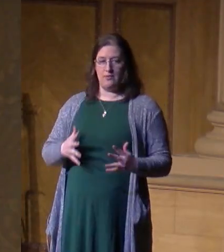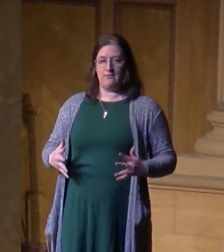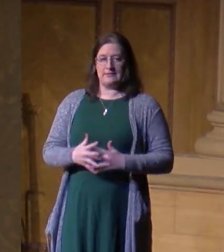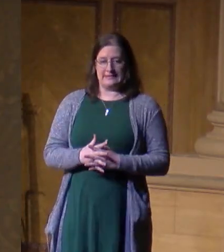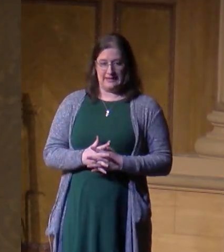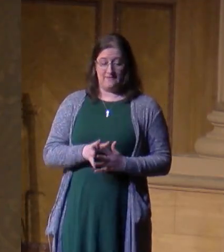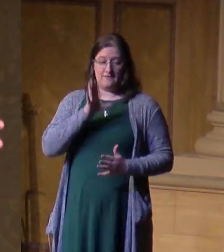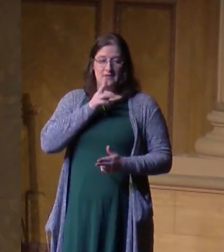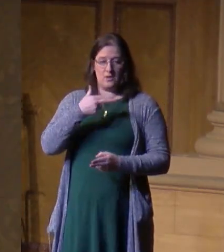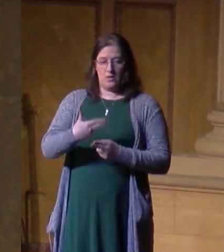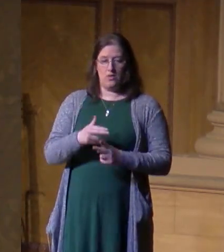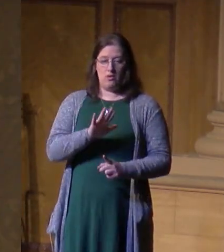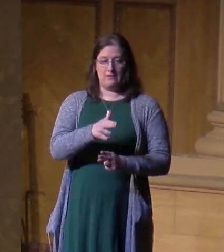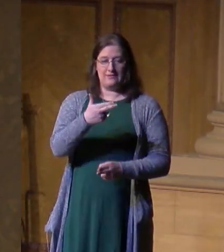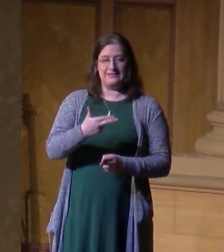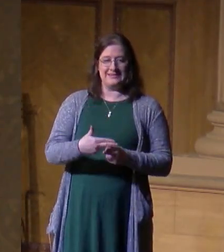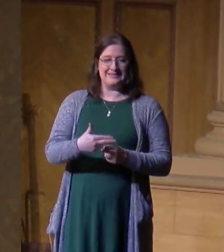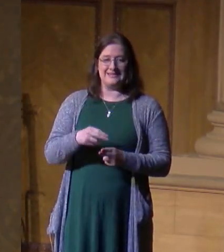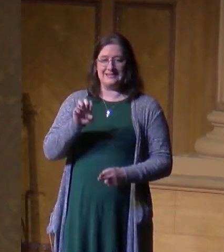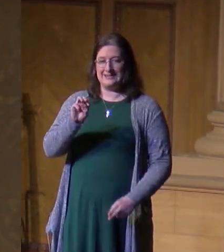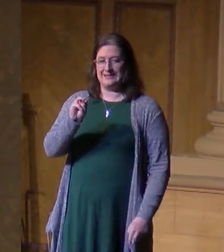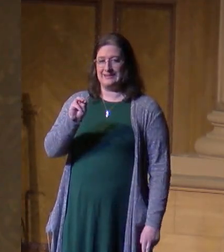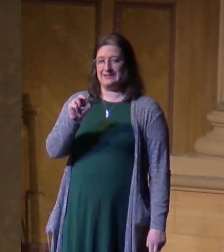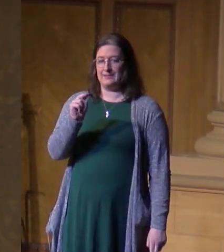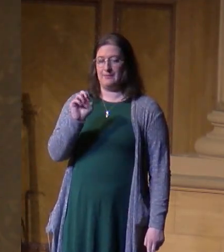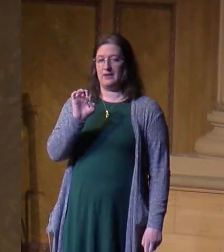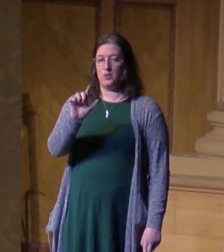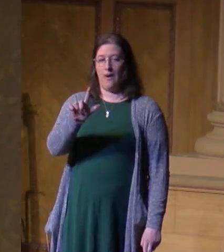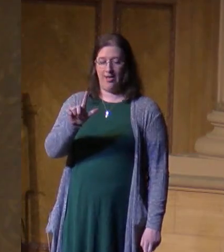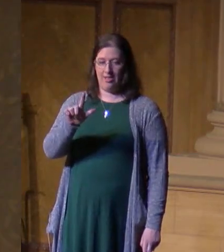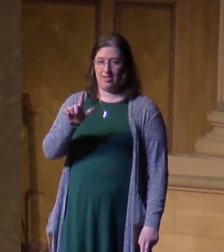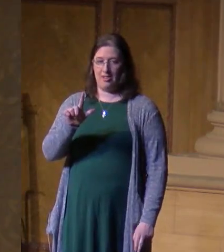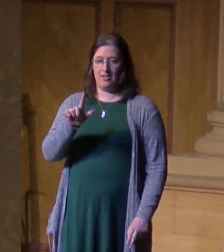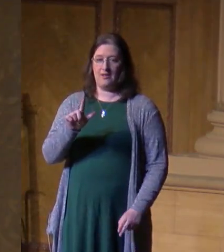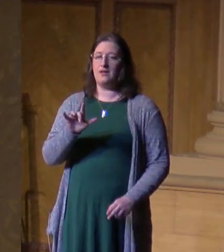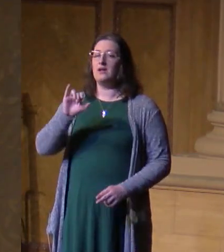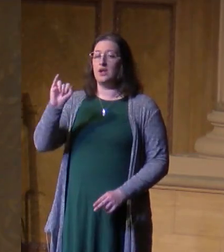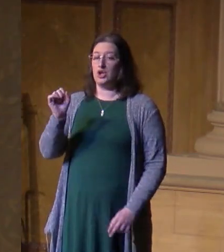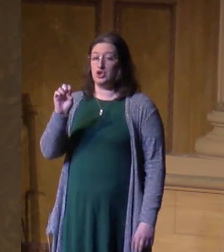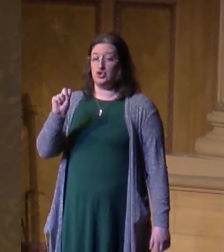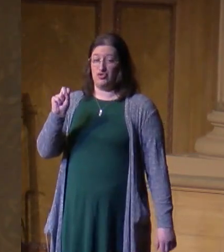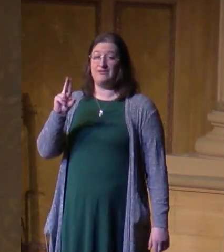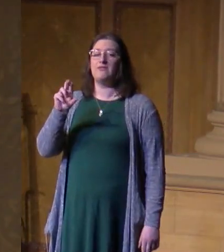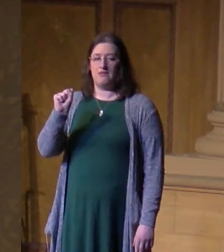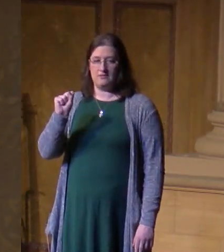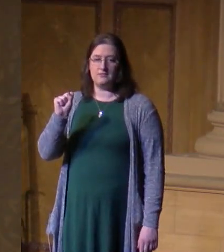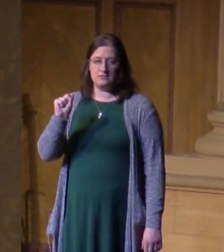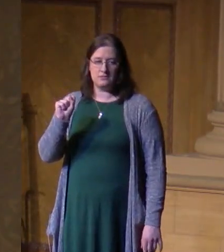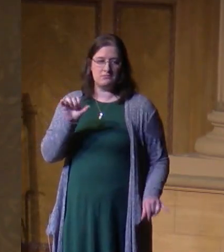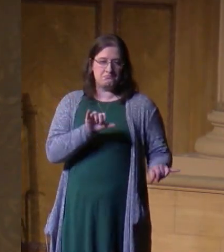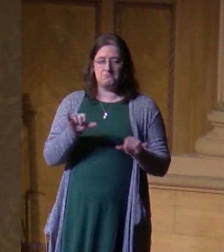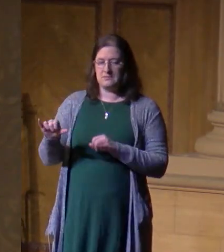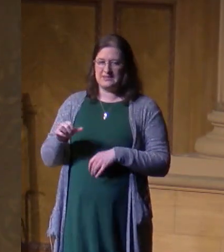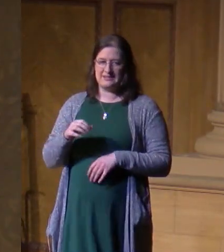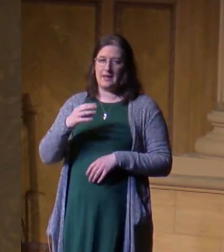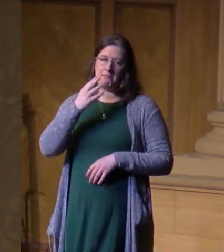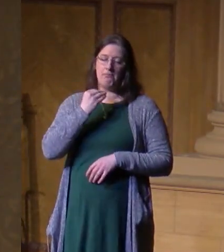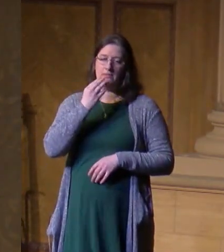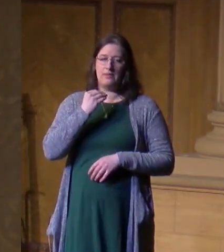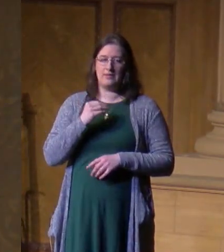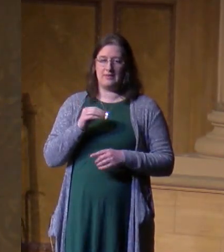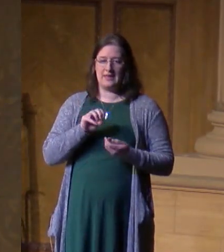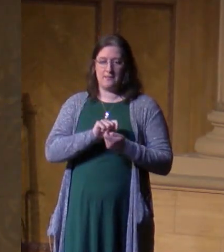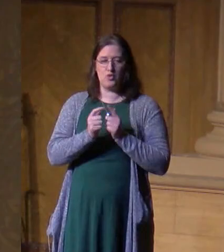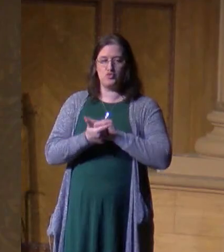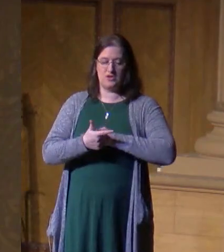And they'll call his name Emmanuel, which means God's with us. And again, his name will be Jesus. The Hebrew form of that name of Jesus